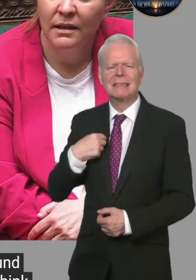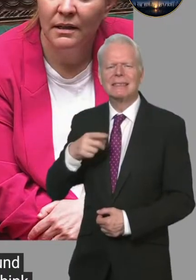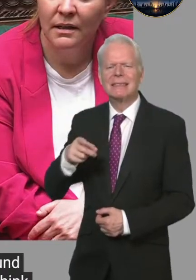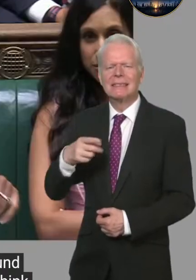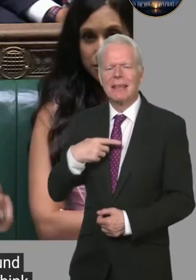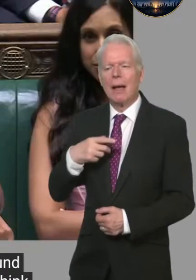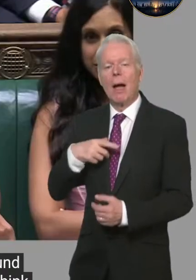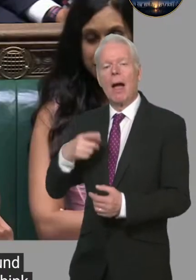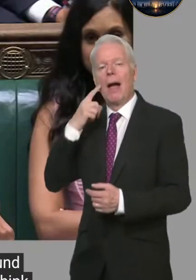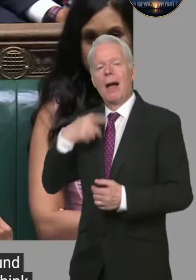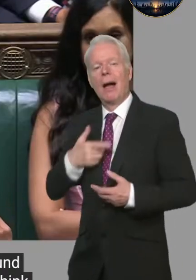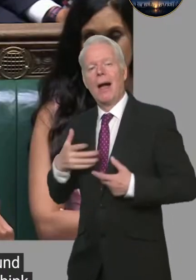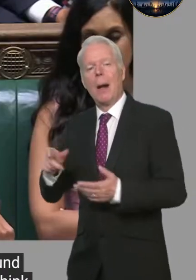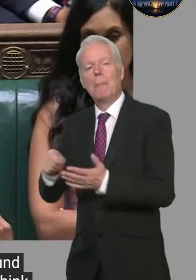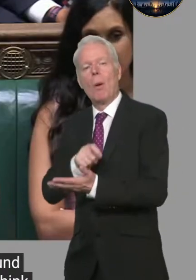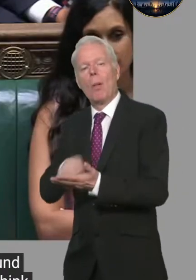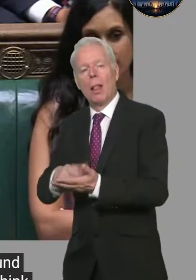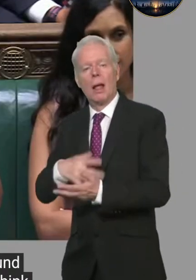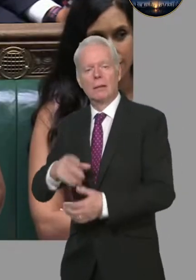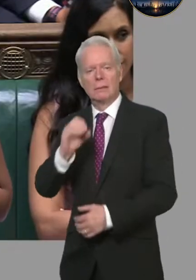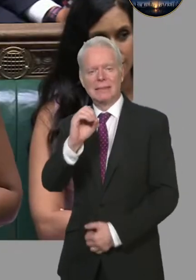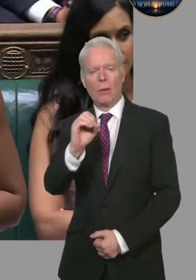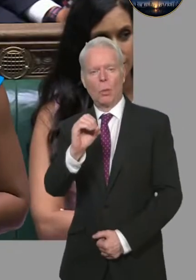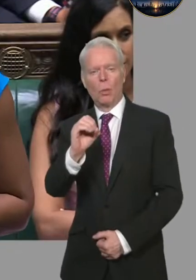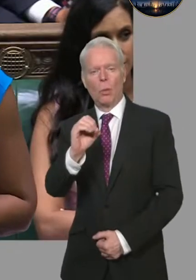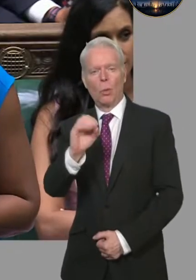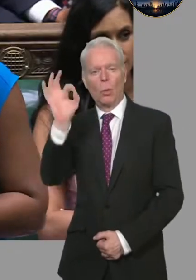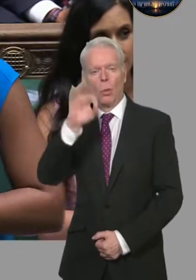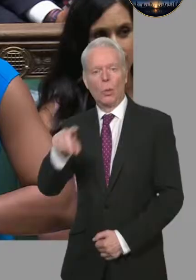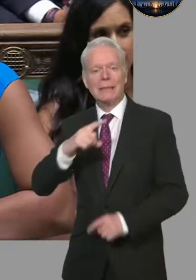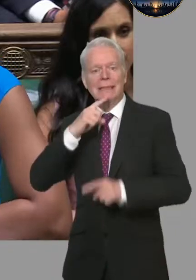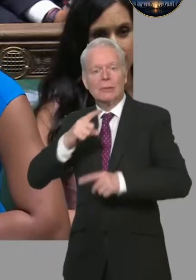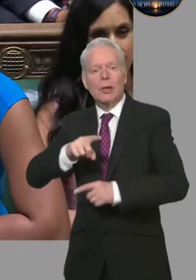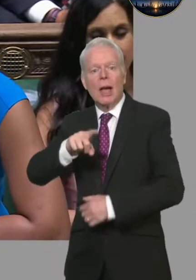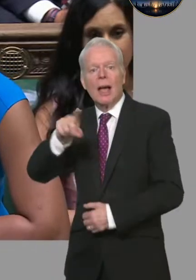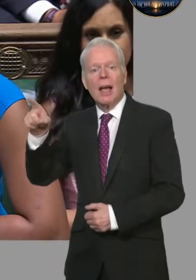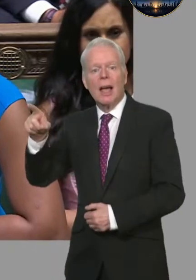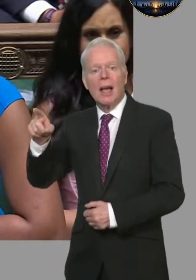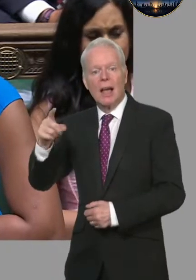0%. She taxed private schools to pay for more teachers,